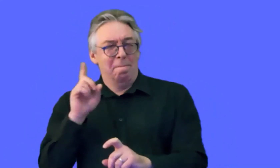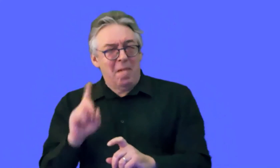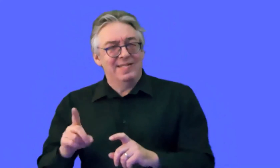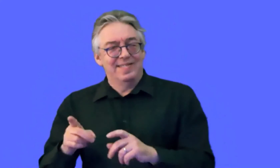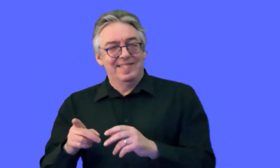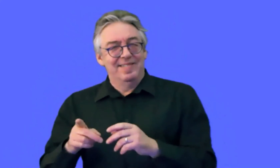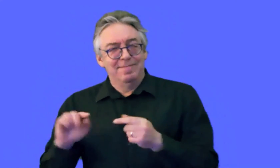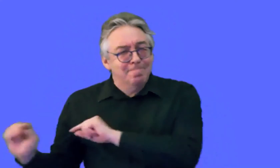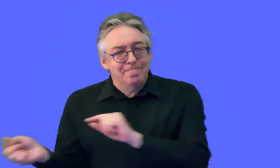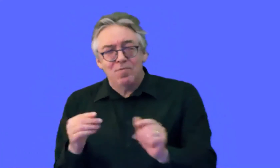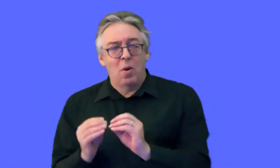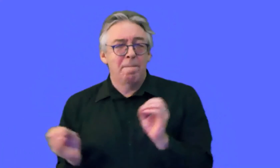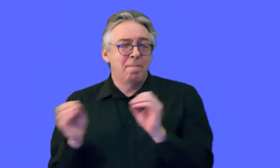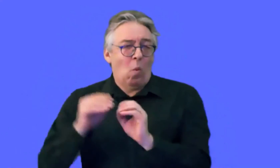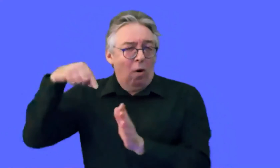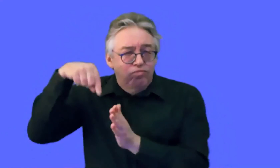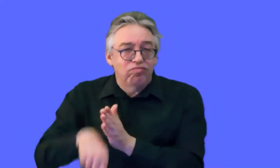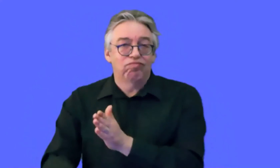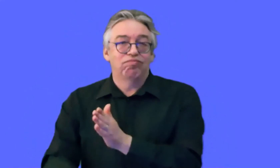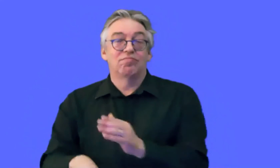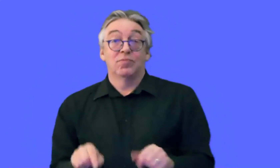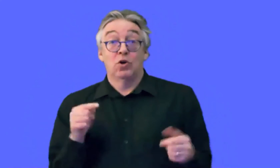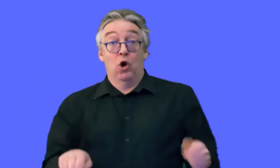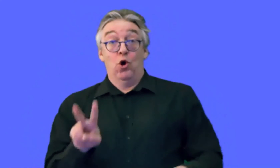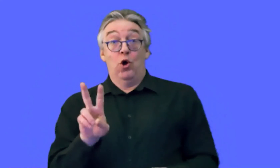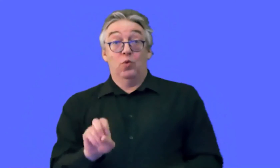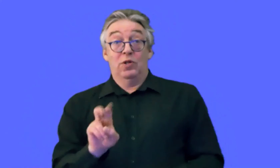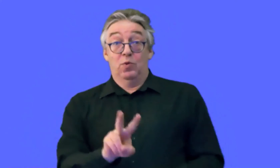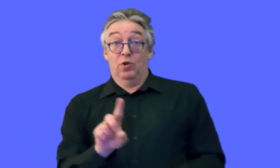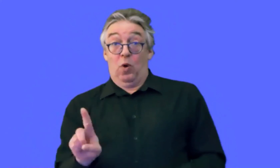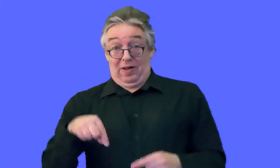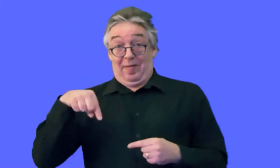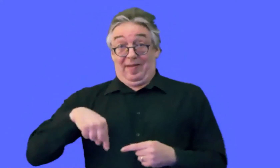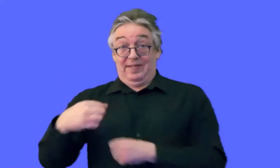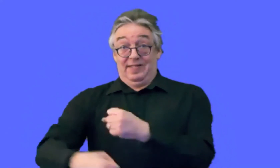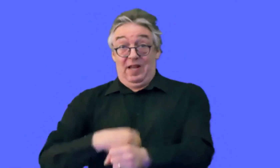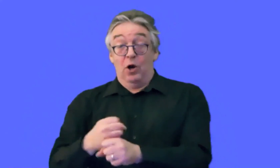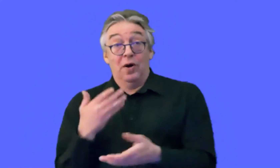February 2021, that is this year, again, through i2i program,